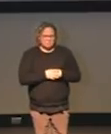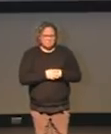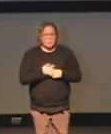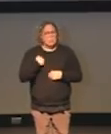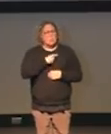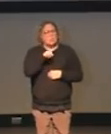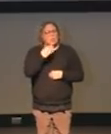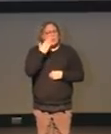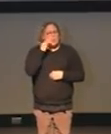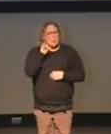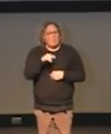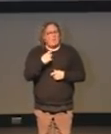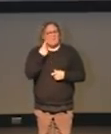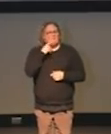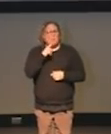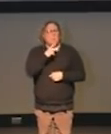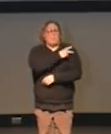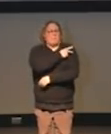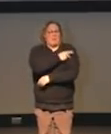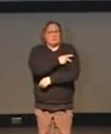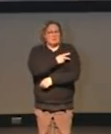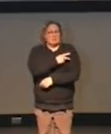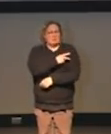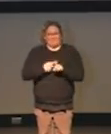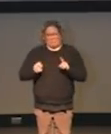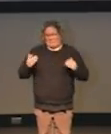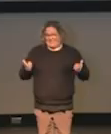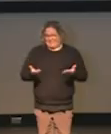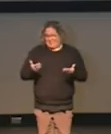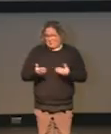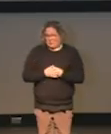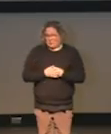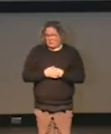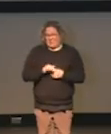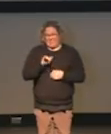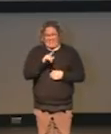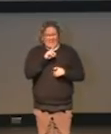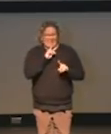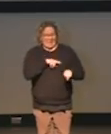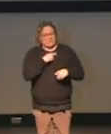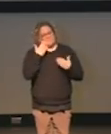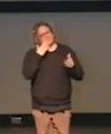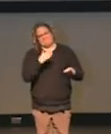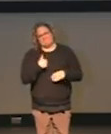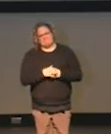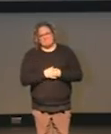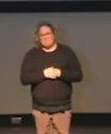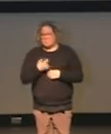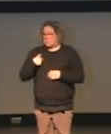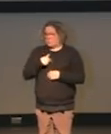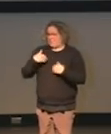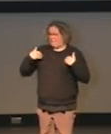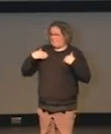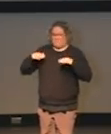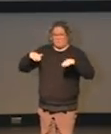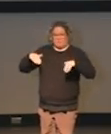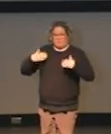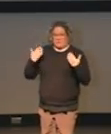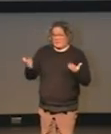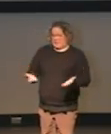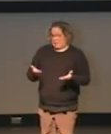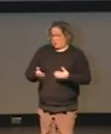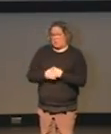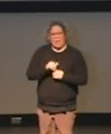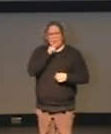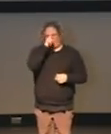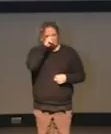would only know that for patients that were here, but I don't know the answer to that. And we haven't had any here. I